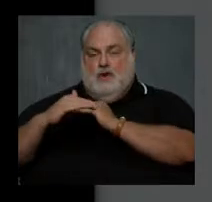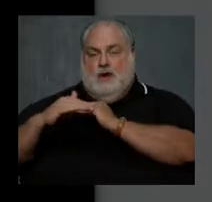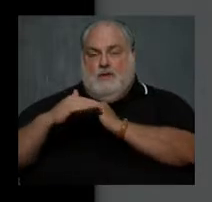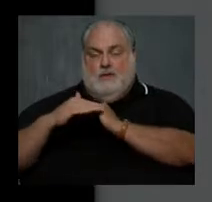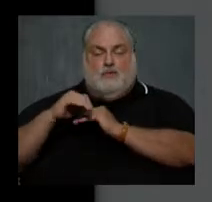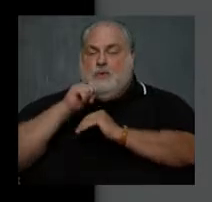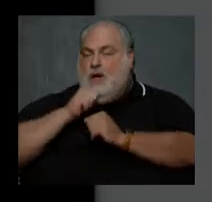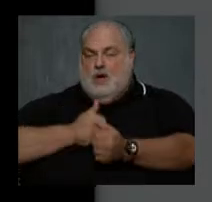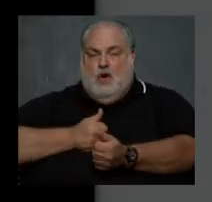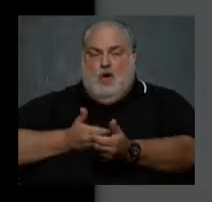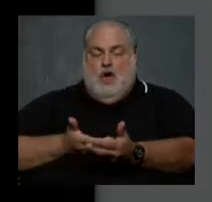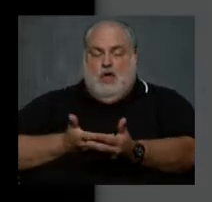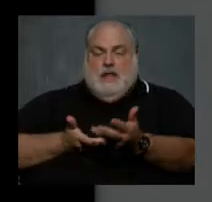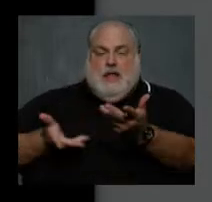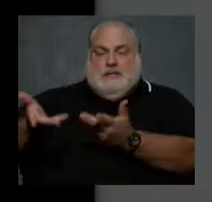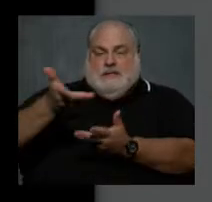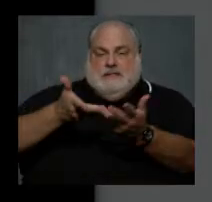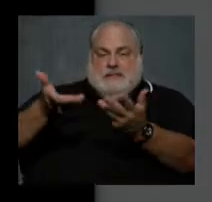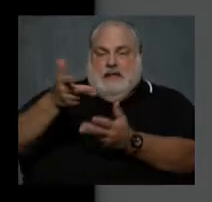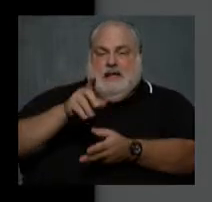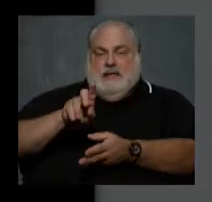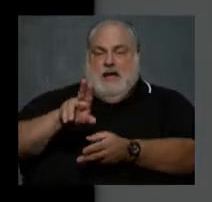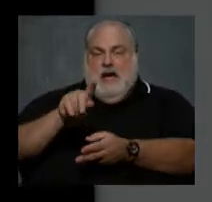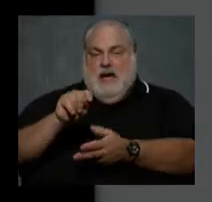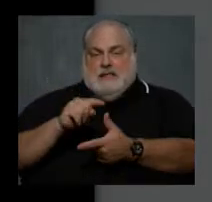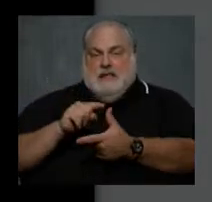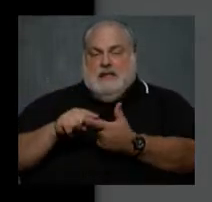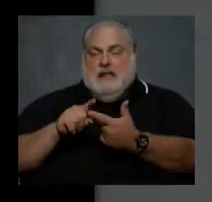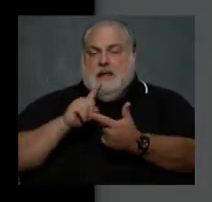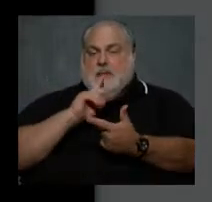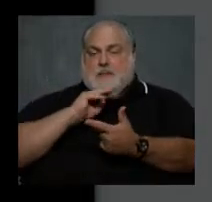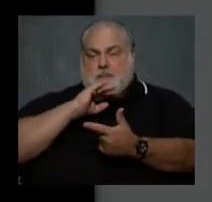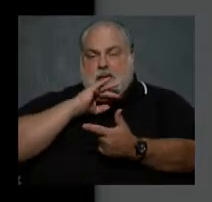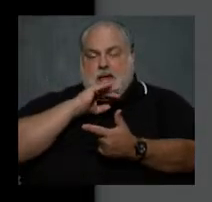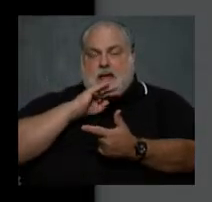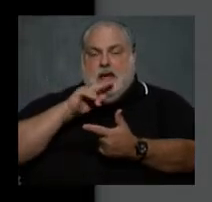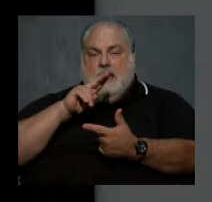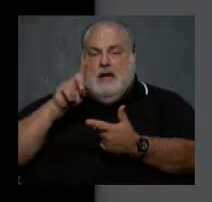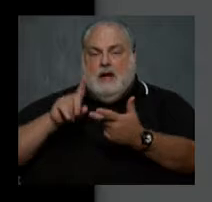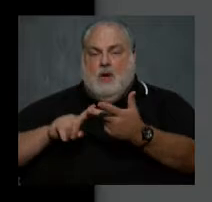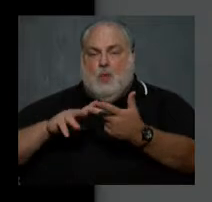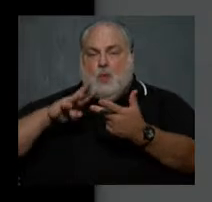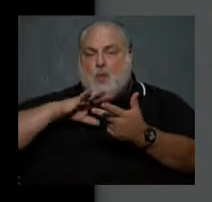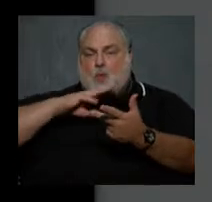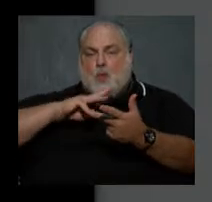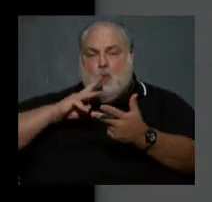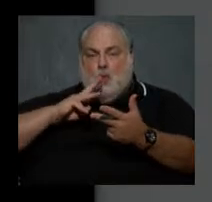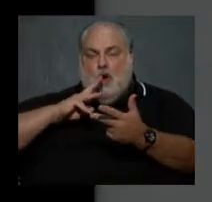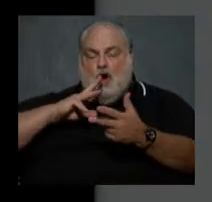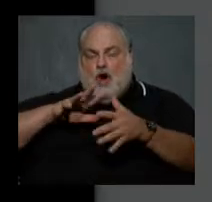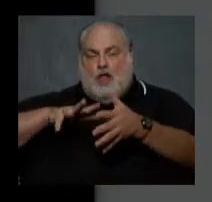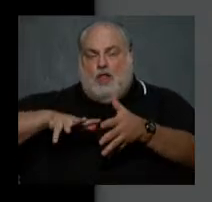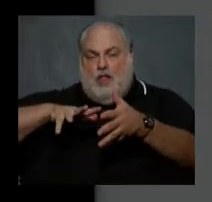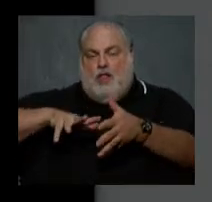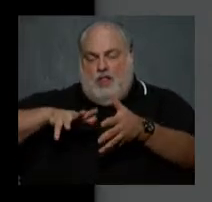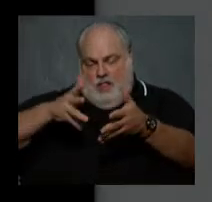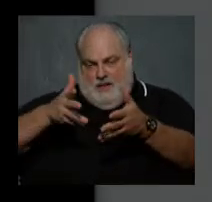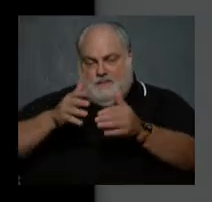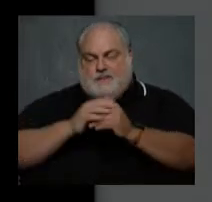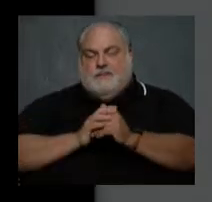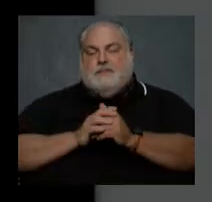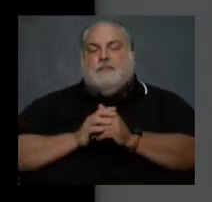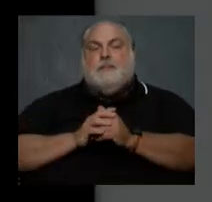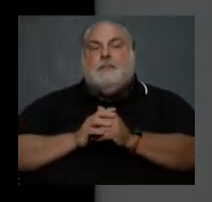the creation of dust, mud, silt, or standing water. Staff recommends approval of the variance from Section 30-43